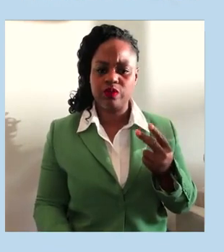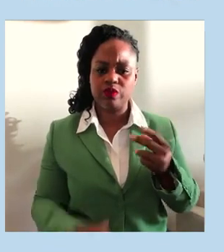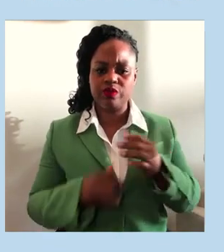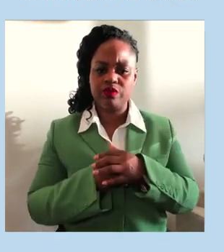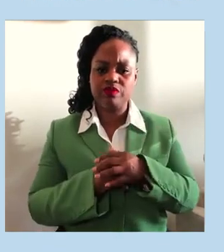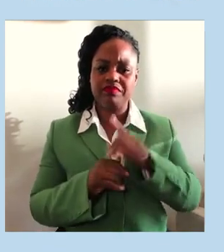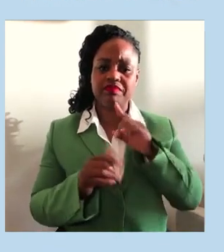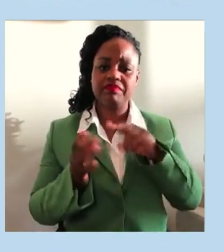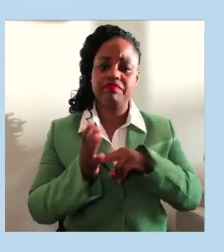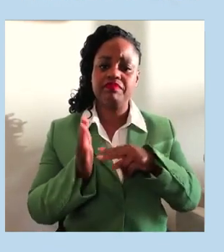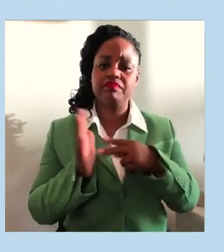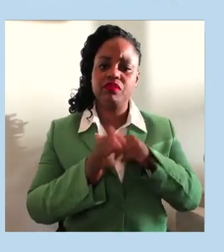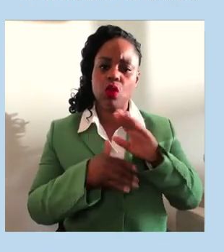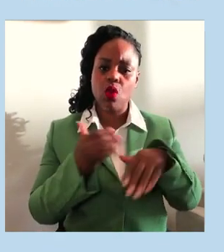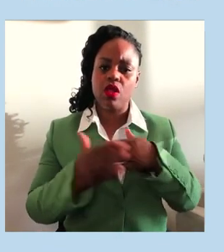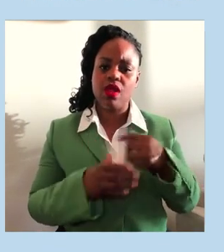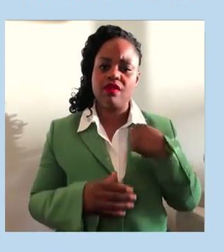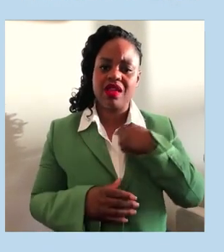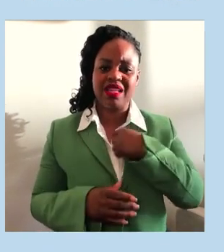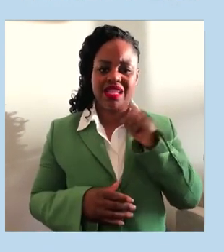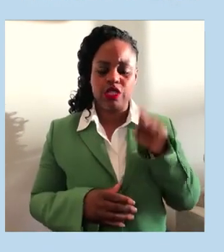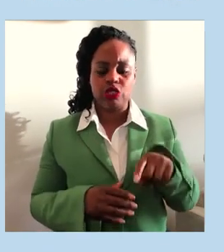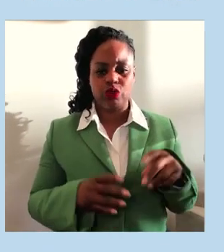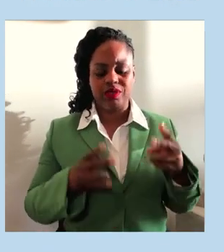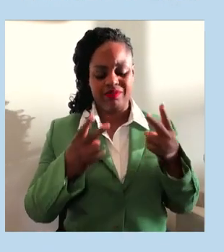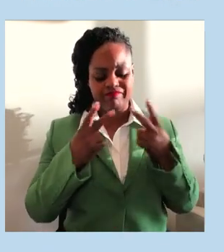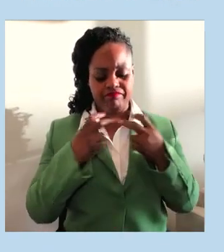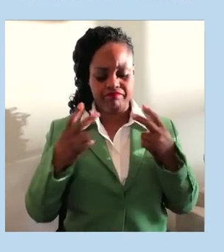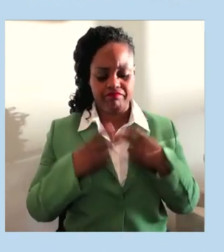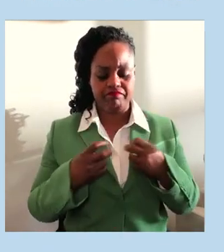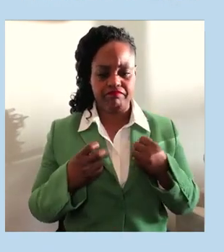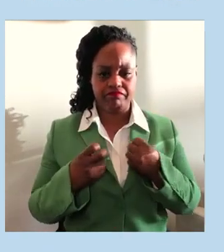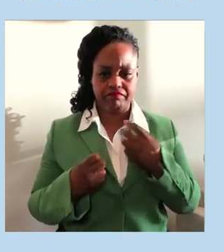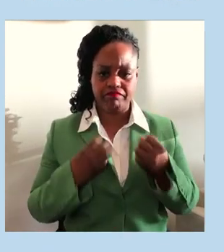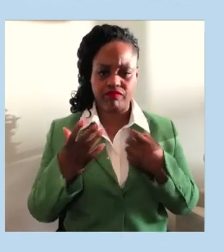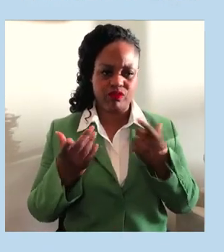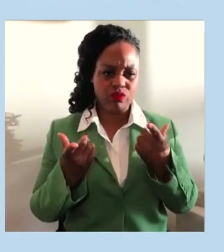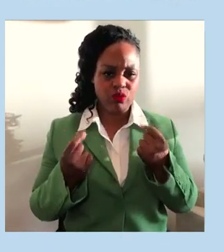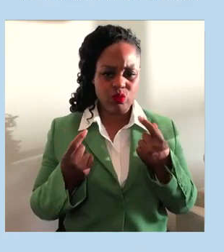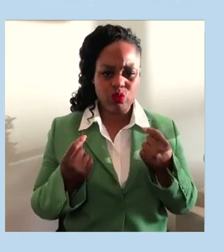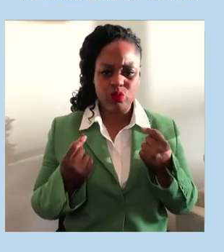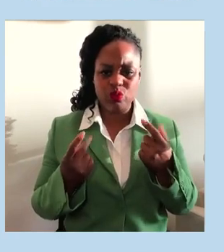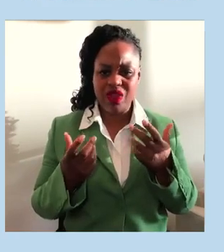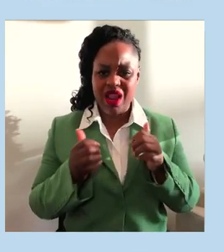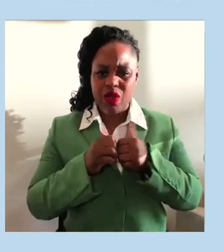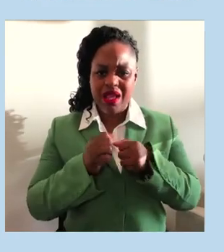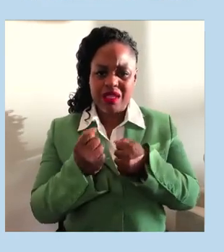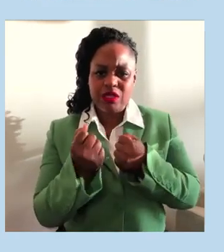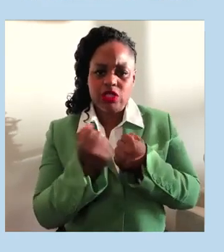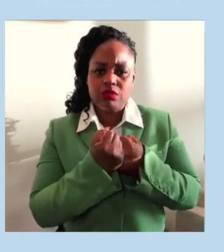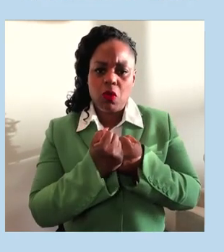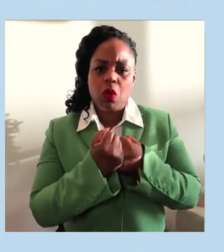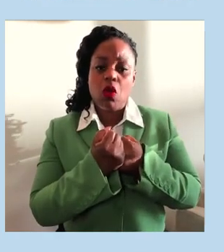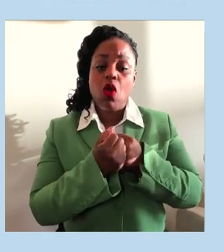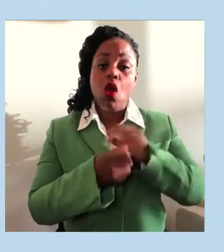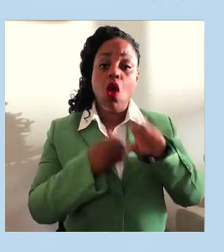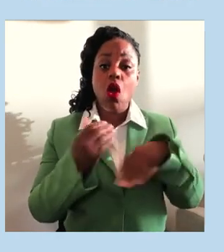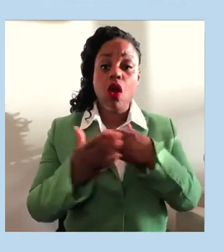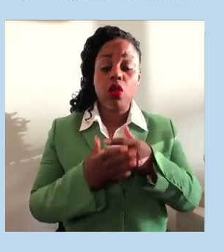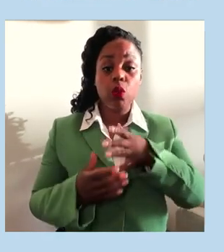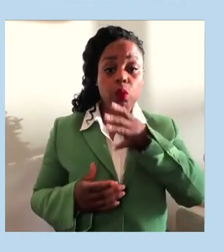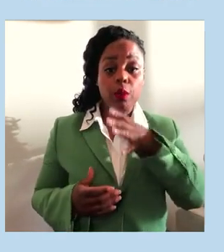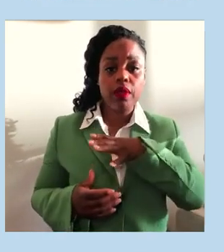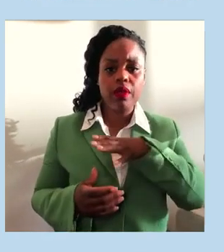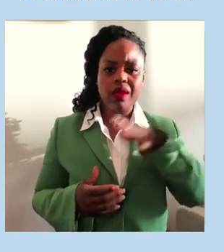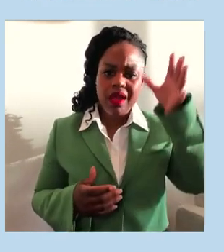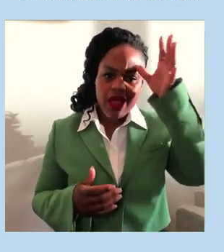think about what more we can do to stand in solidarity with women, men, children of all ages, to stand with